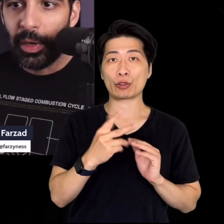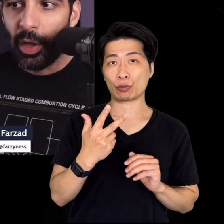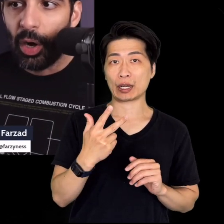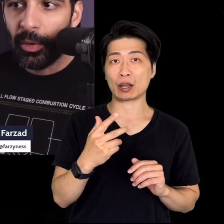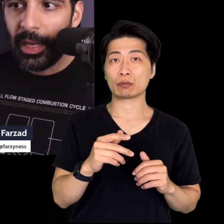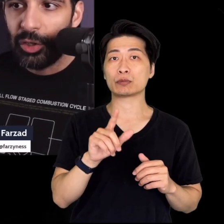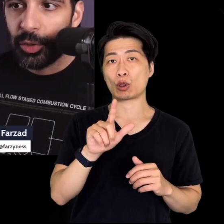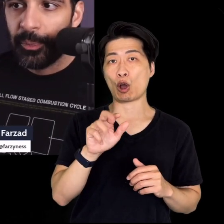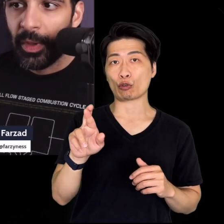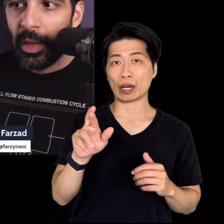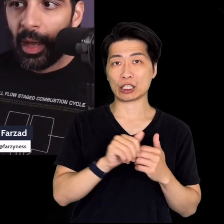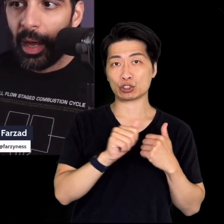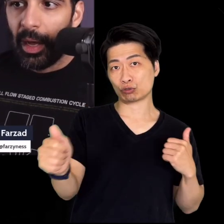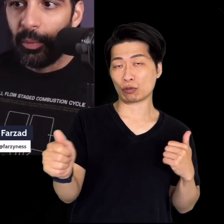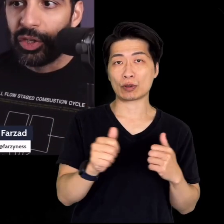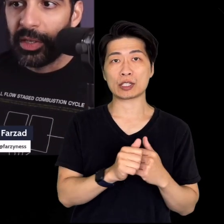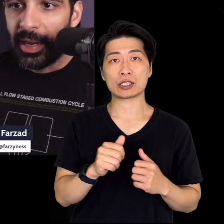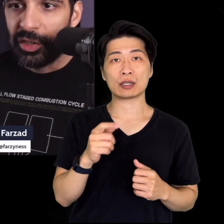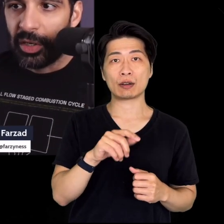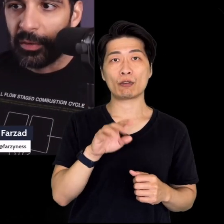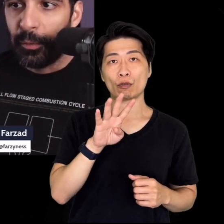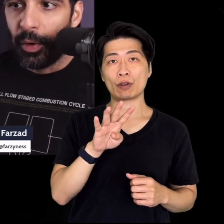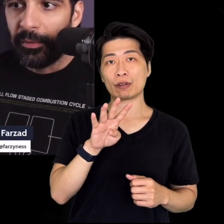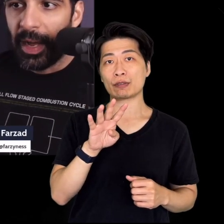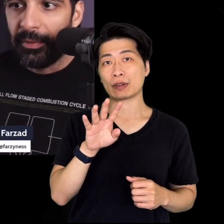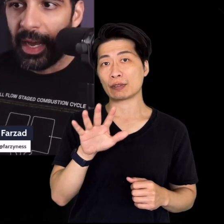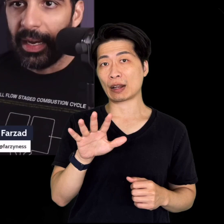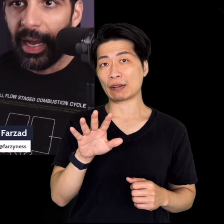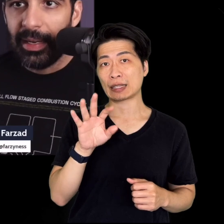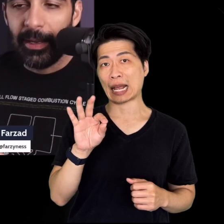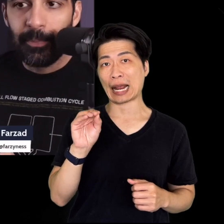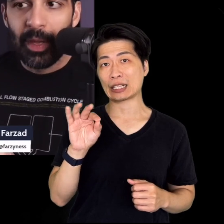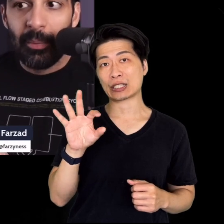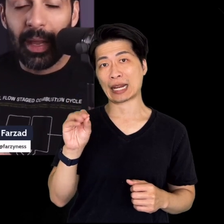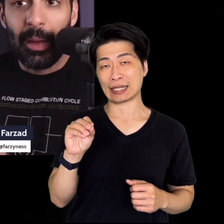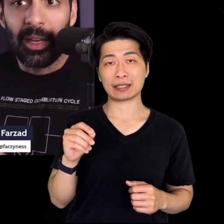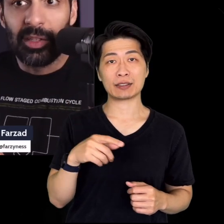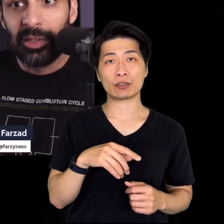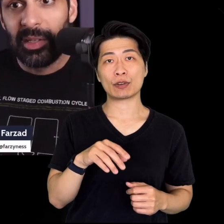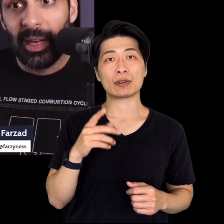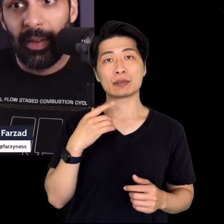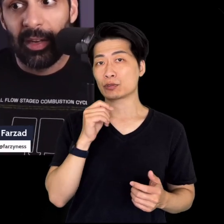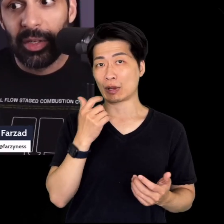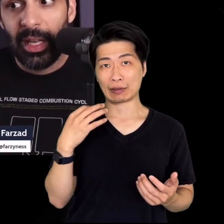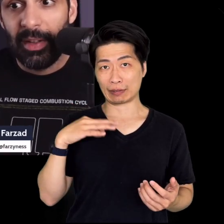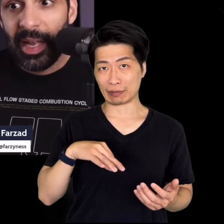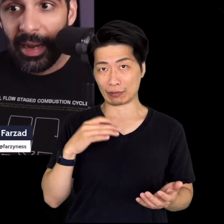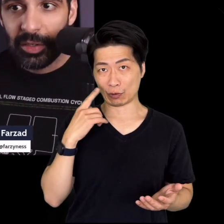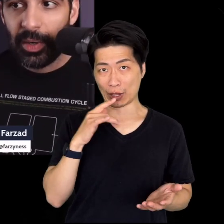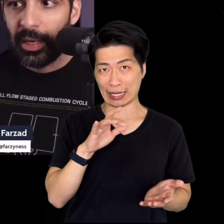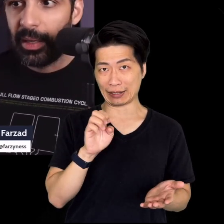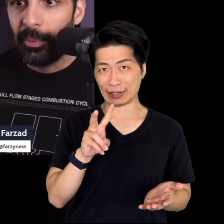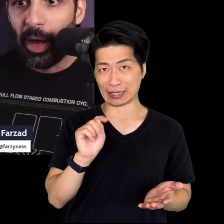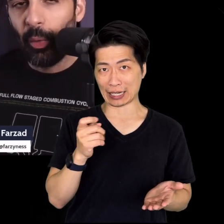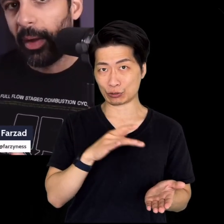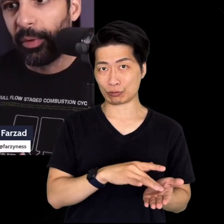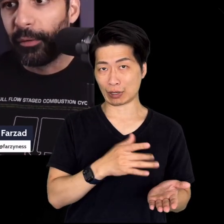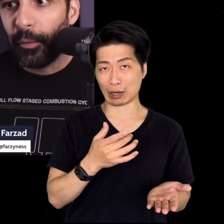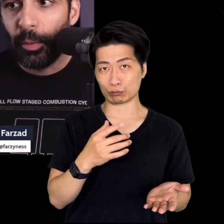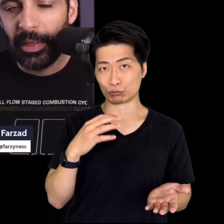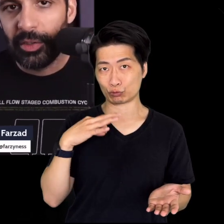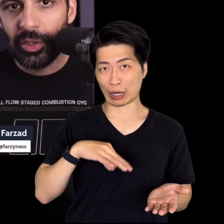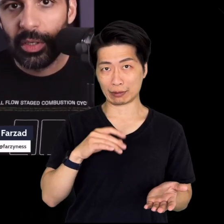Model 3 long range, which again starts at $45,990, again, because it doesn't take advantage of the EV tax credit, the Model